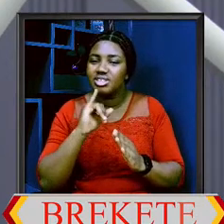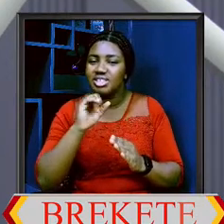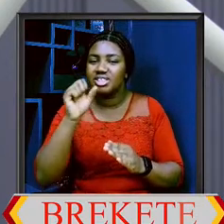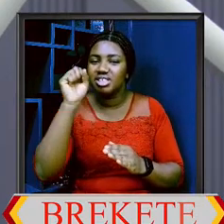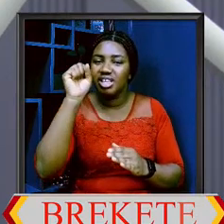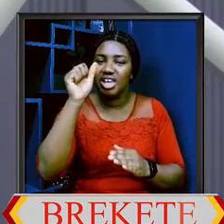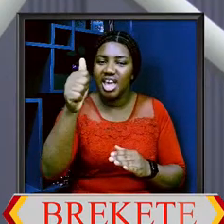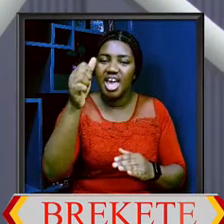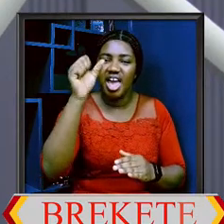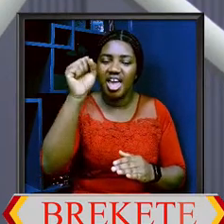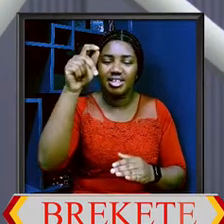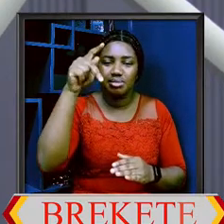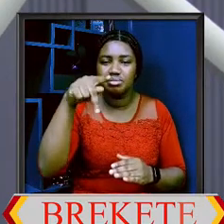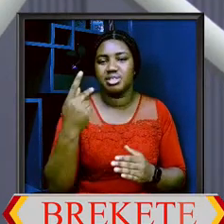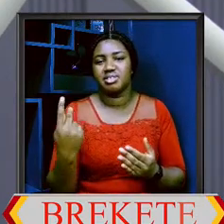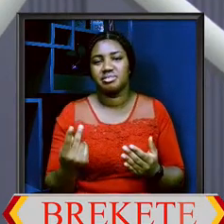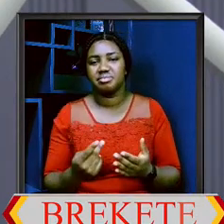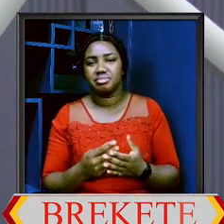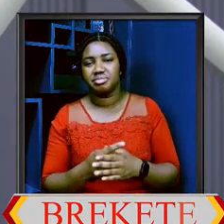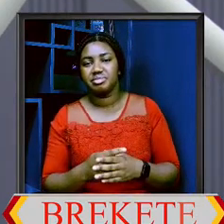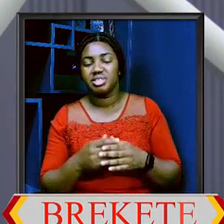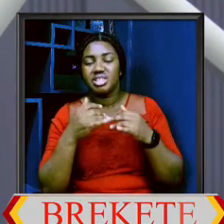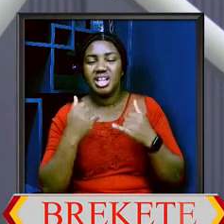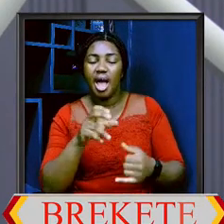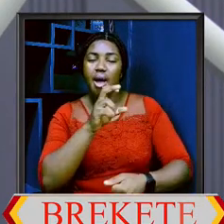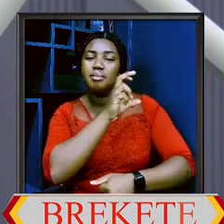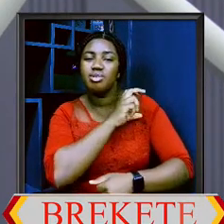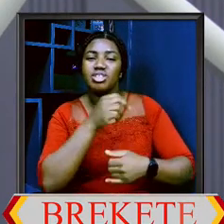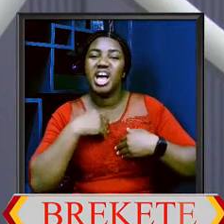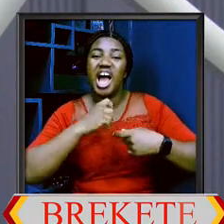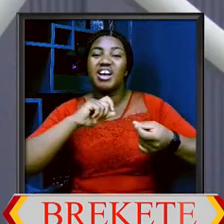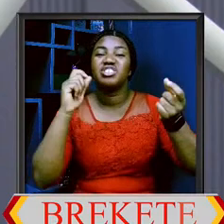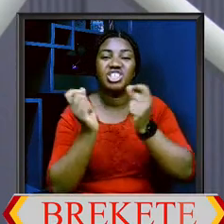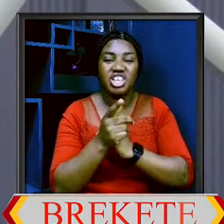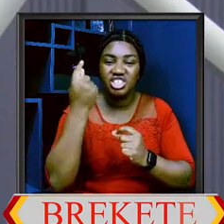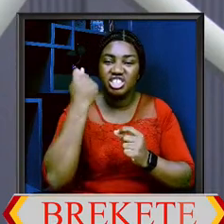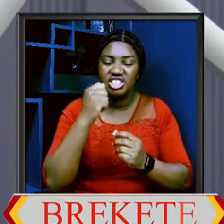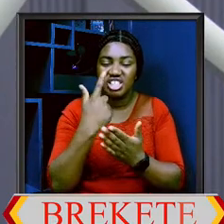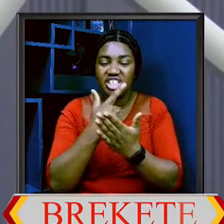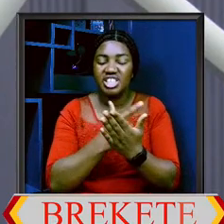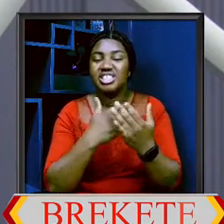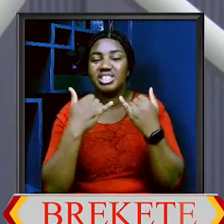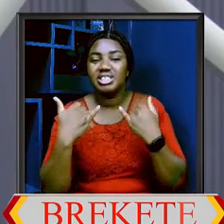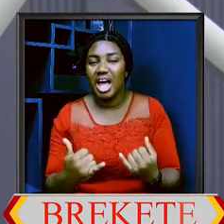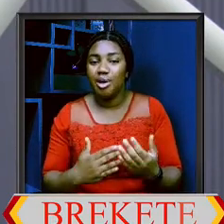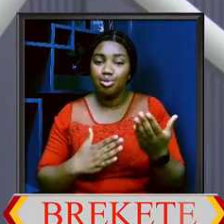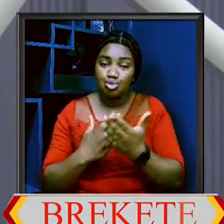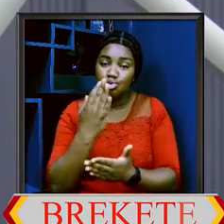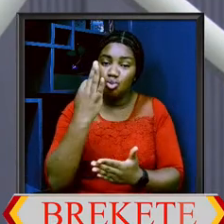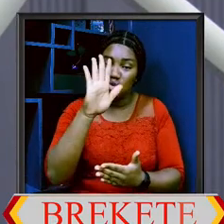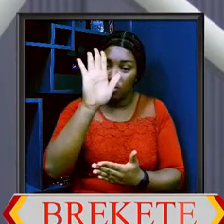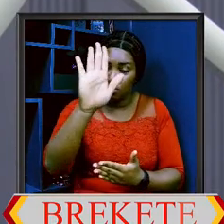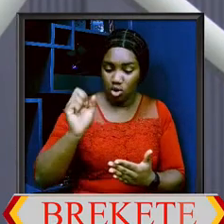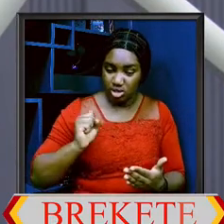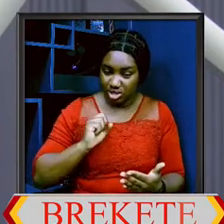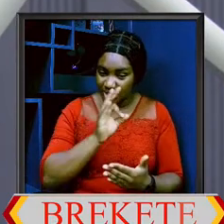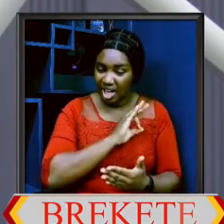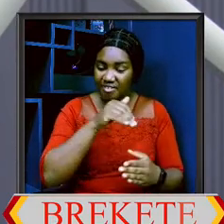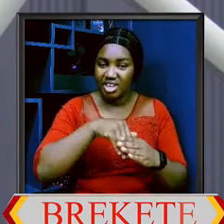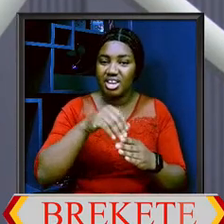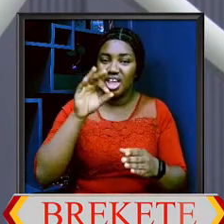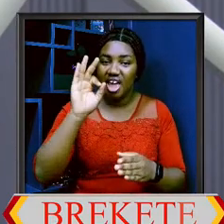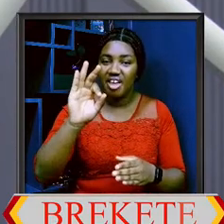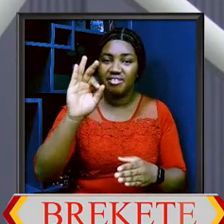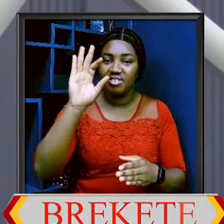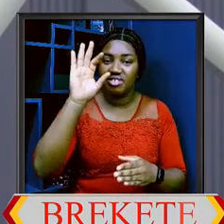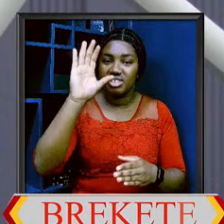compar they don't police don't change the list now police don't change the list now through one of staff for that fcda